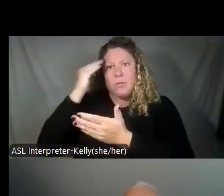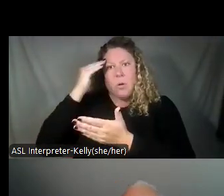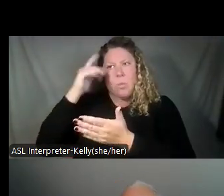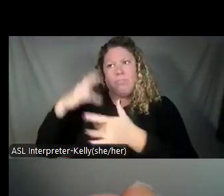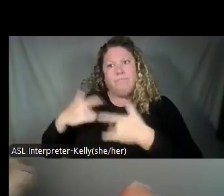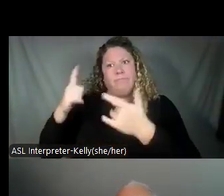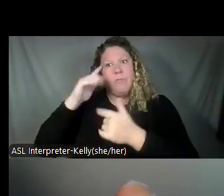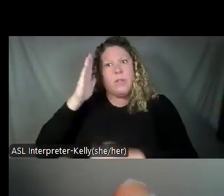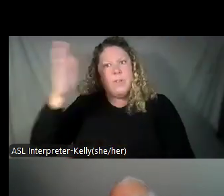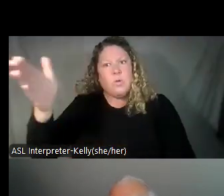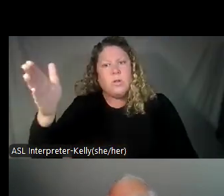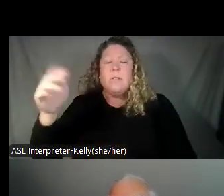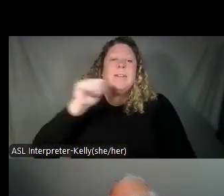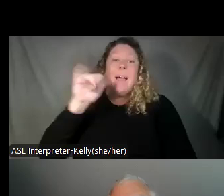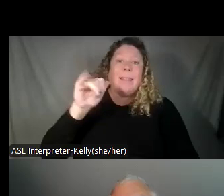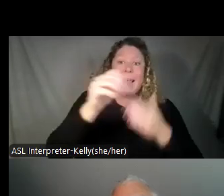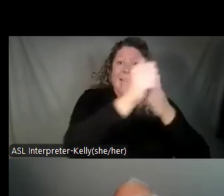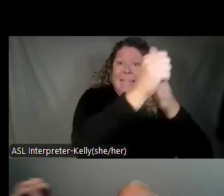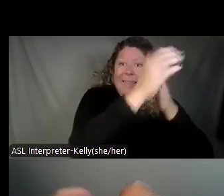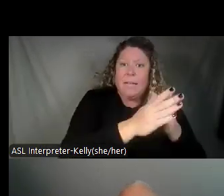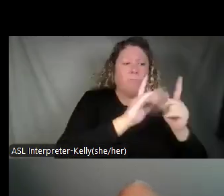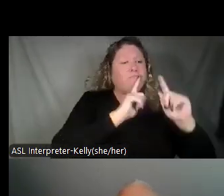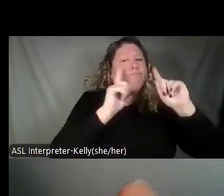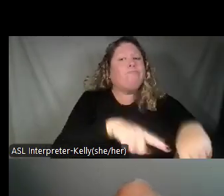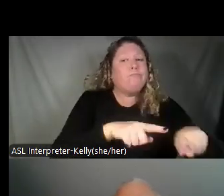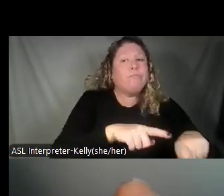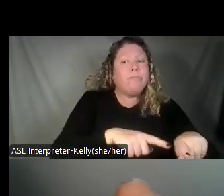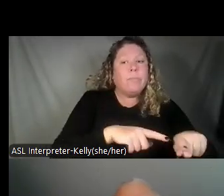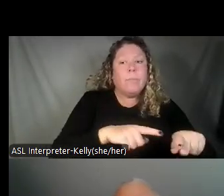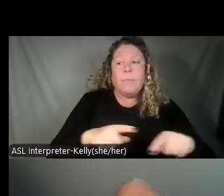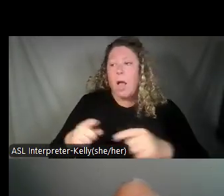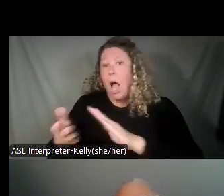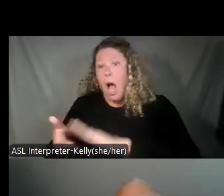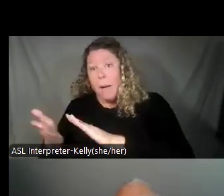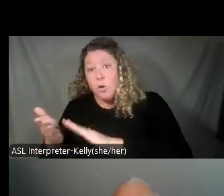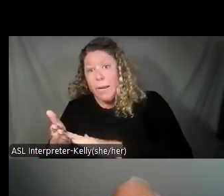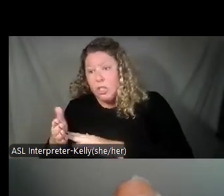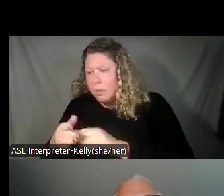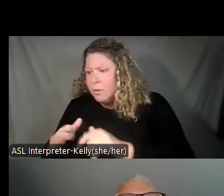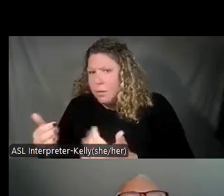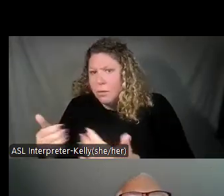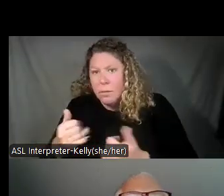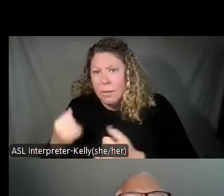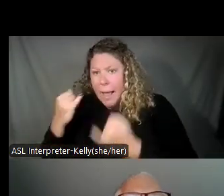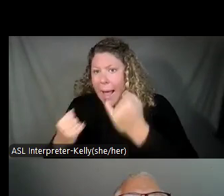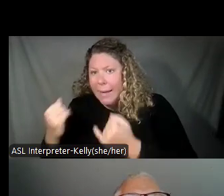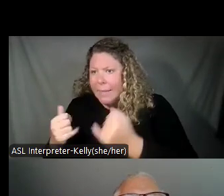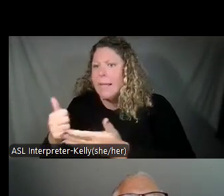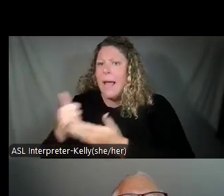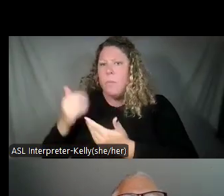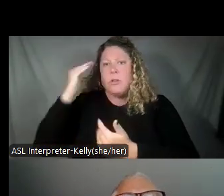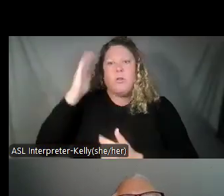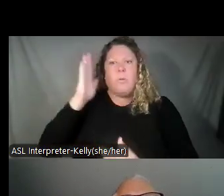having leadership tell operations what to do, new ideas from operations define the path.